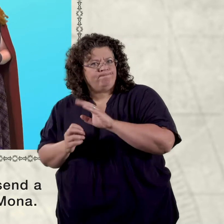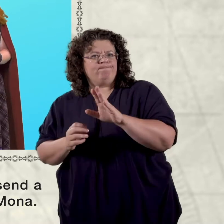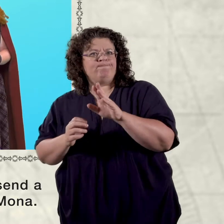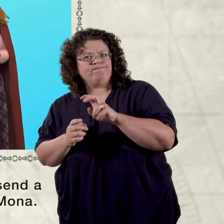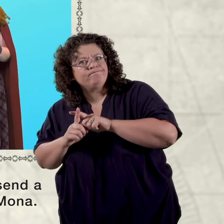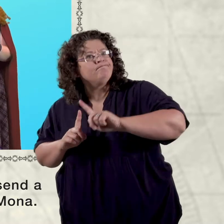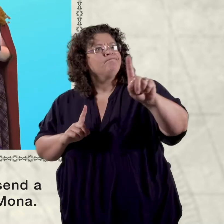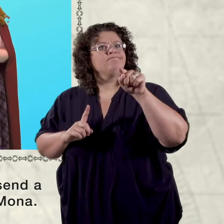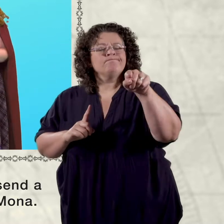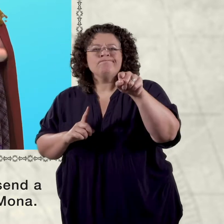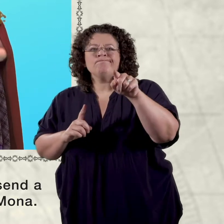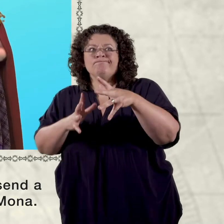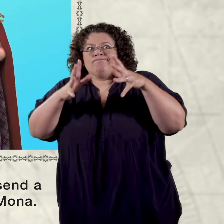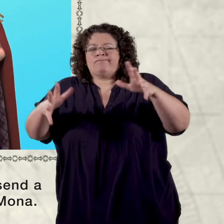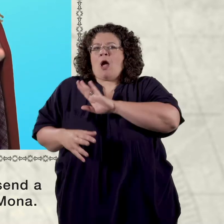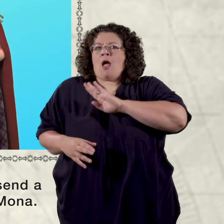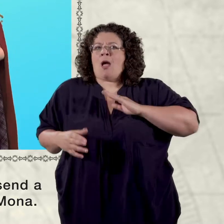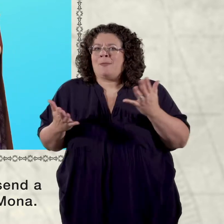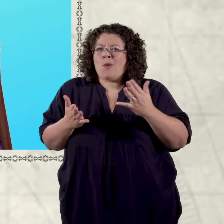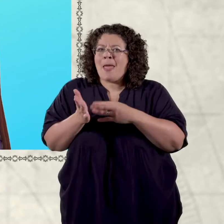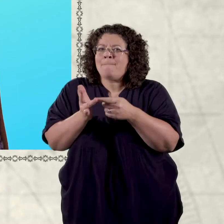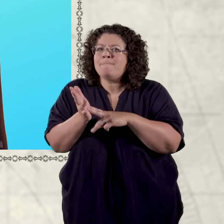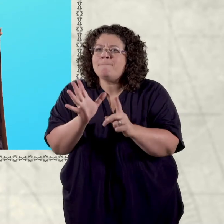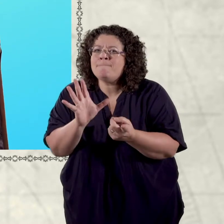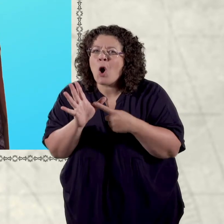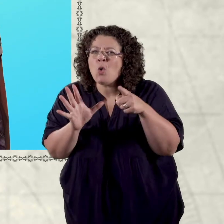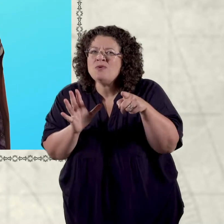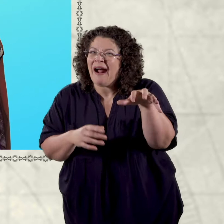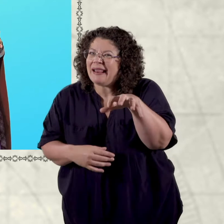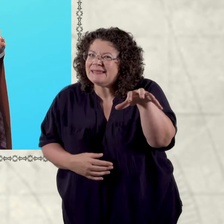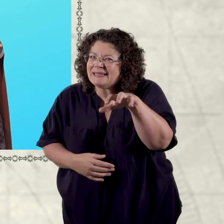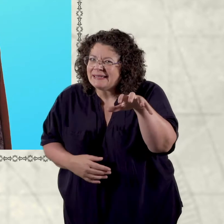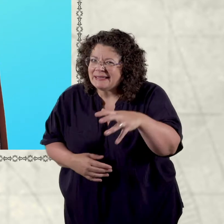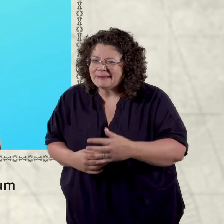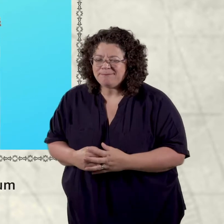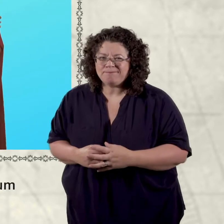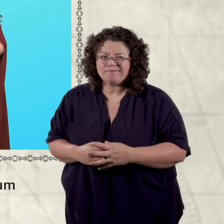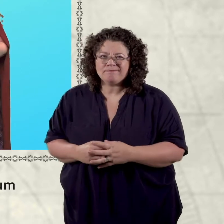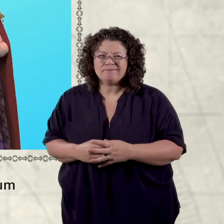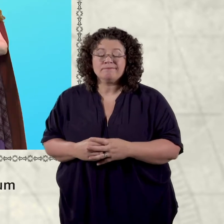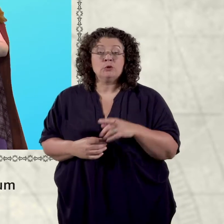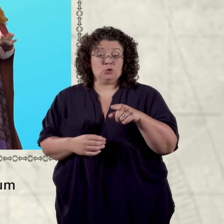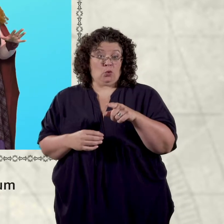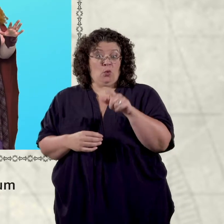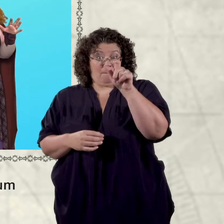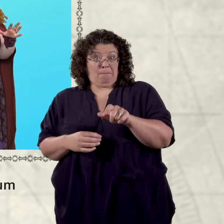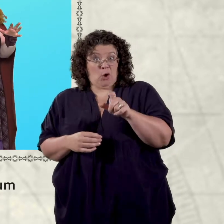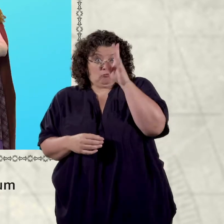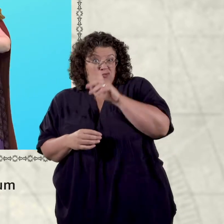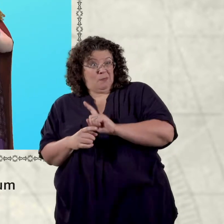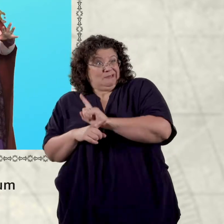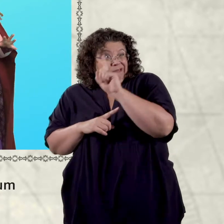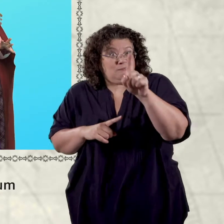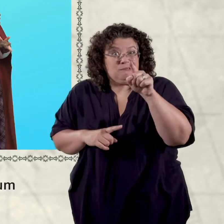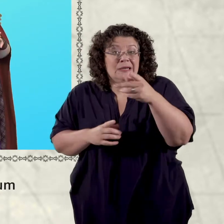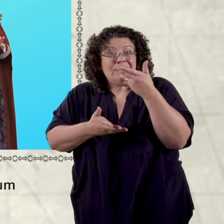army in Mona. The messenger explained to the large army that Camelodunum and Londonium